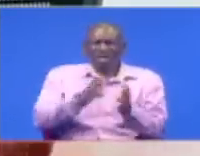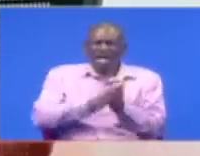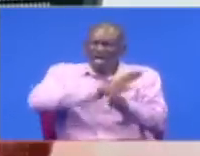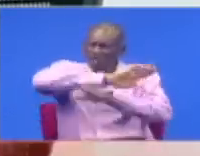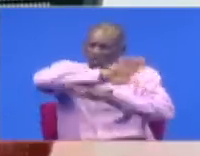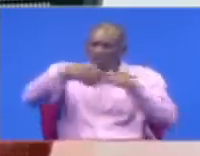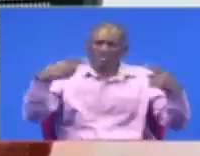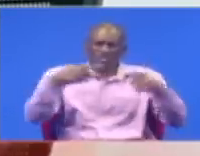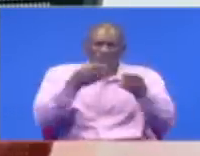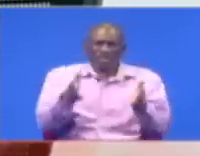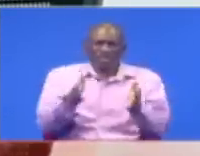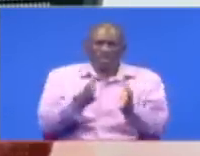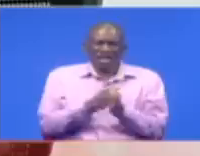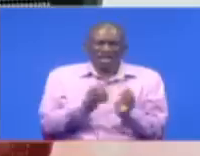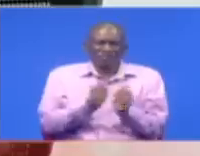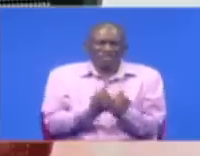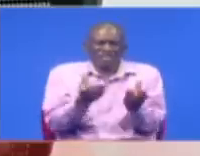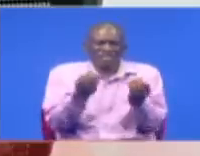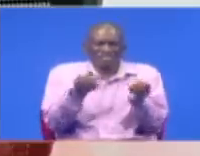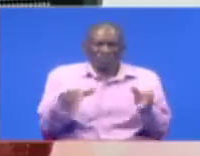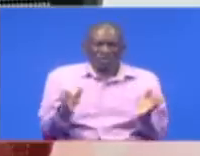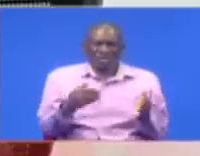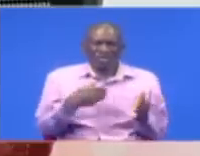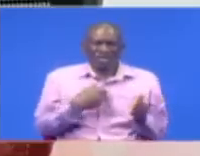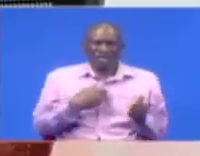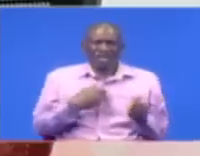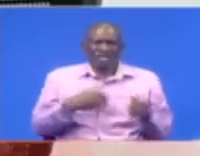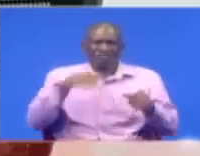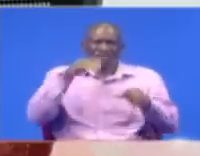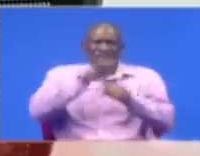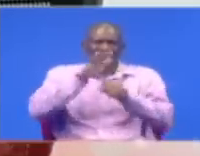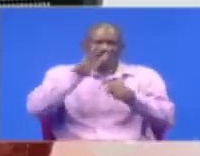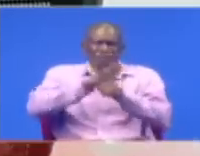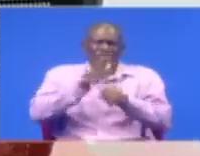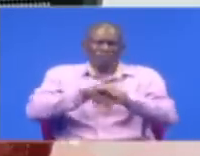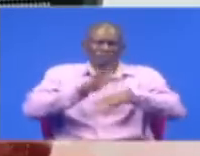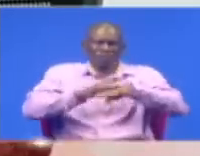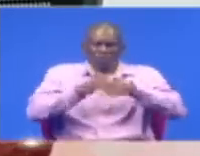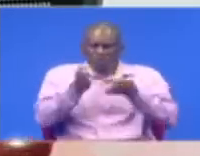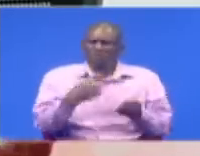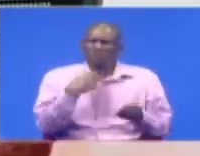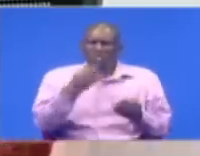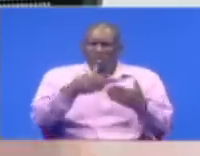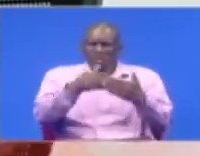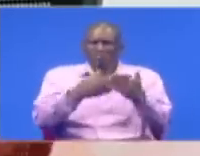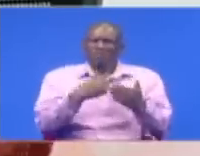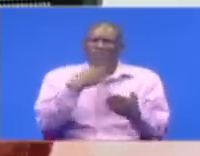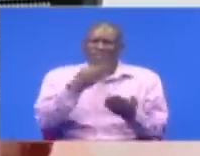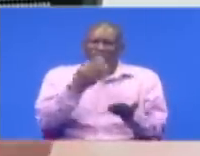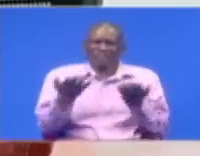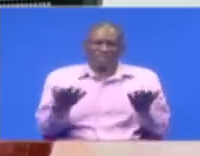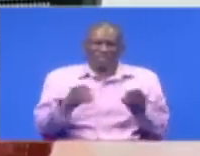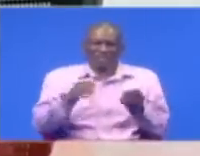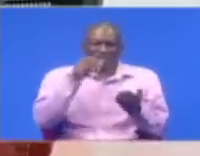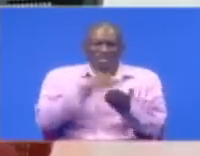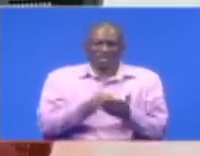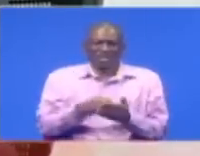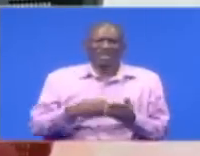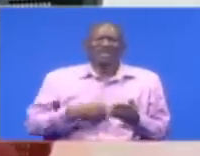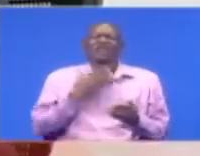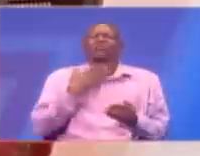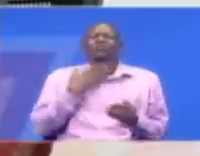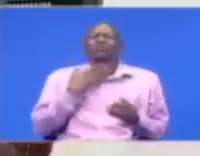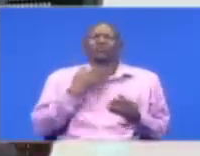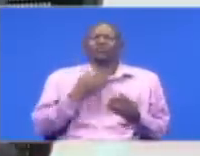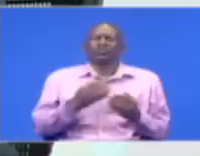things. And with like measure, I have a lot of very good things to say. Before I say anything further, let me